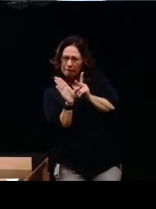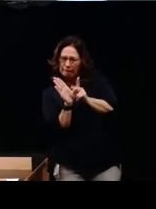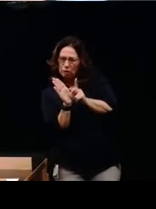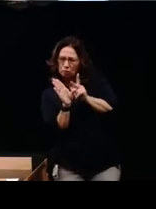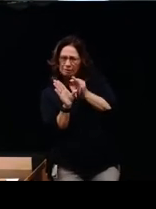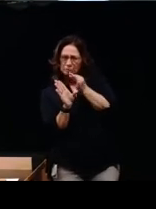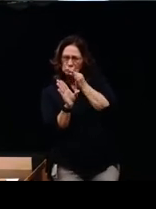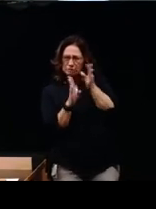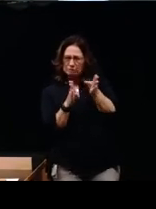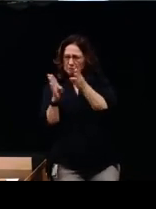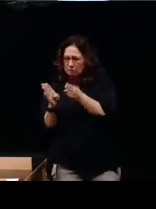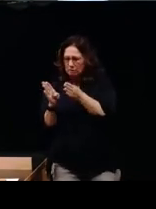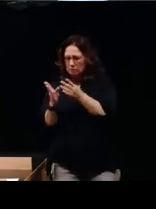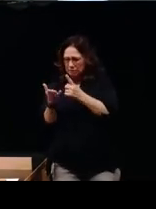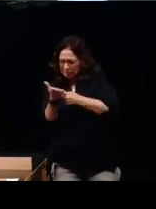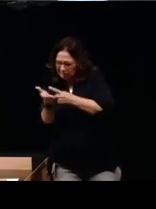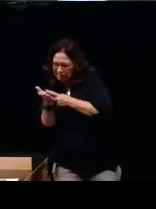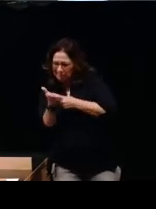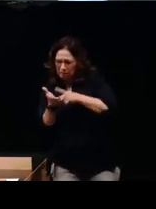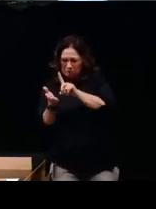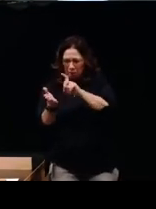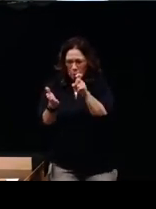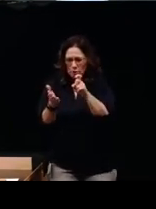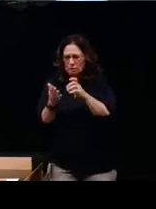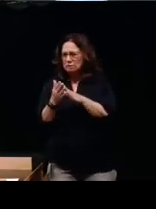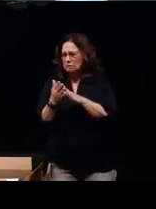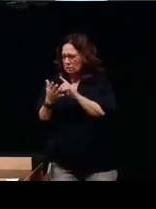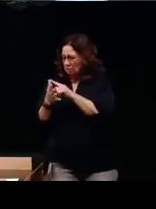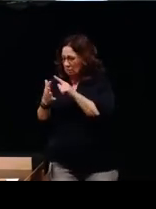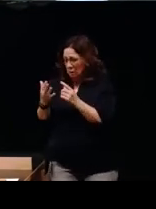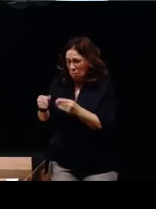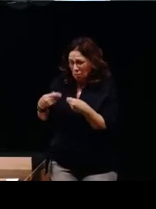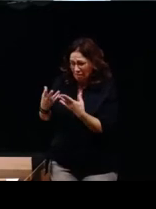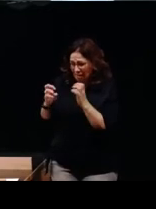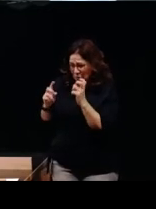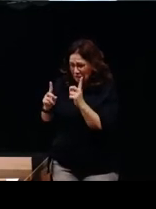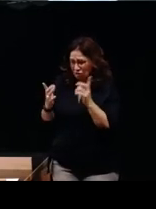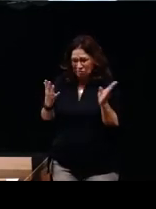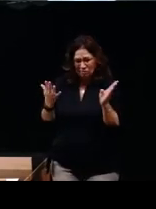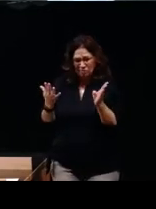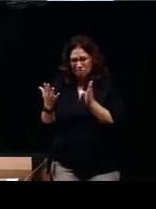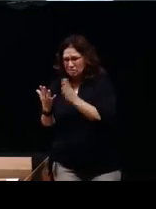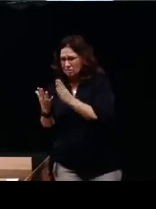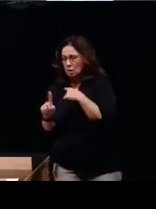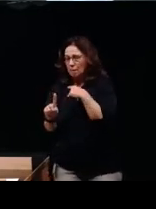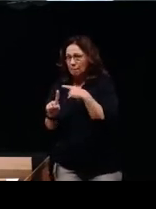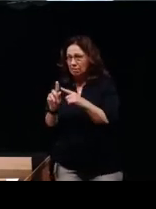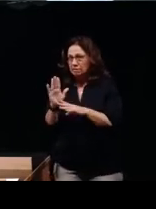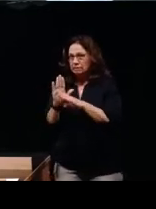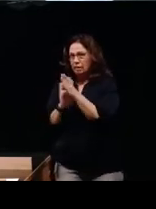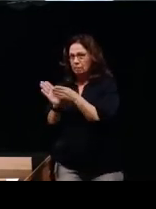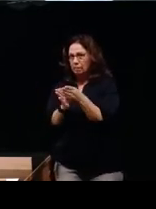expertise, having a conversation about the diagnosis, providing education, and then developing a treatment